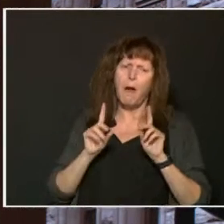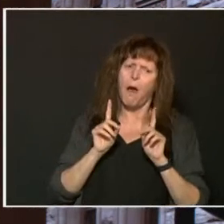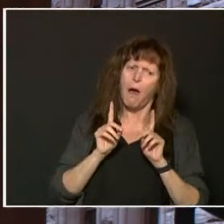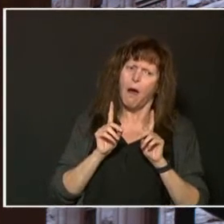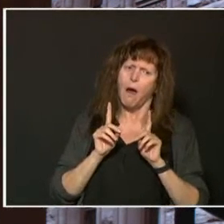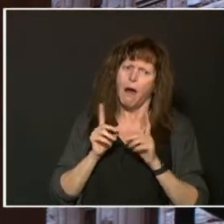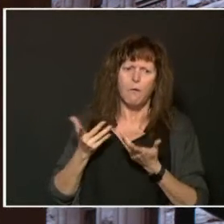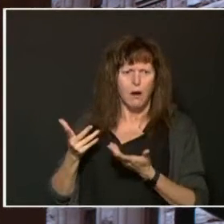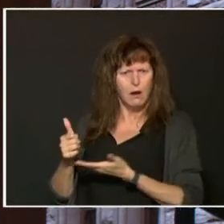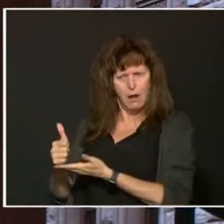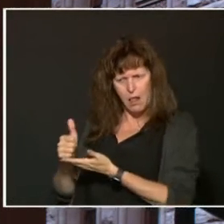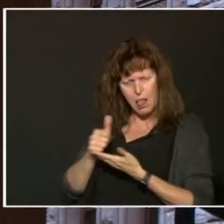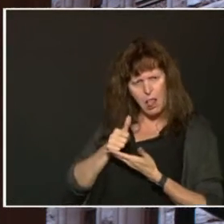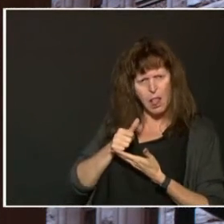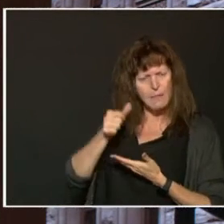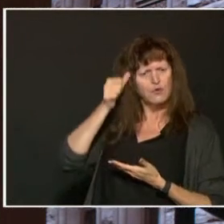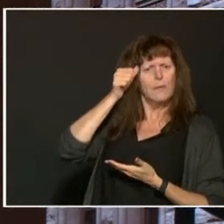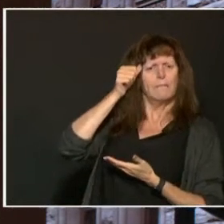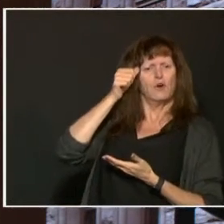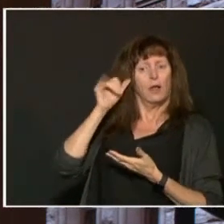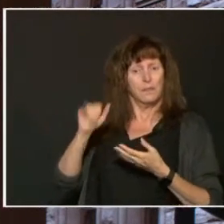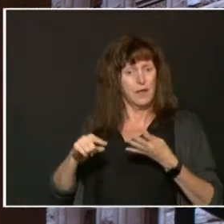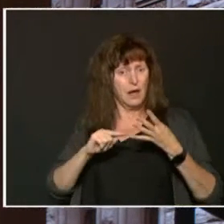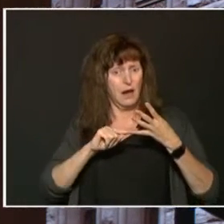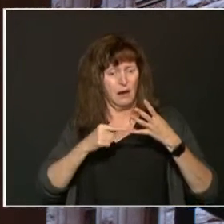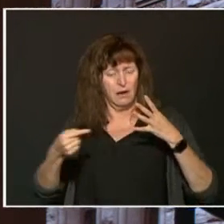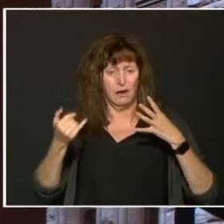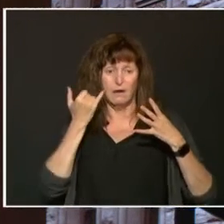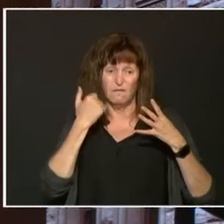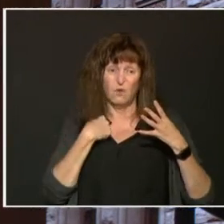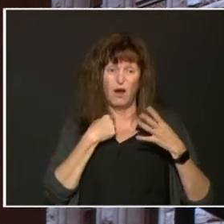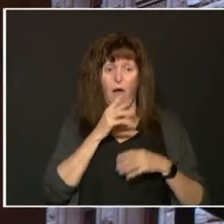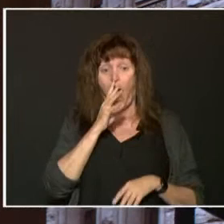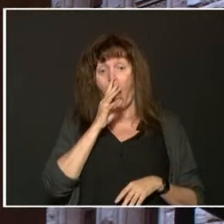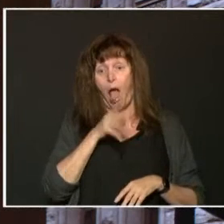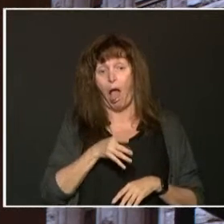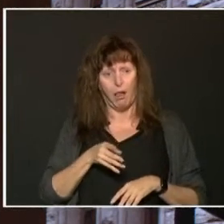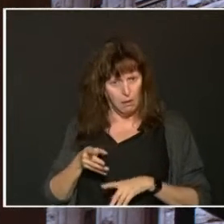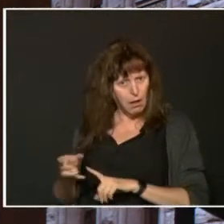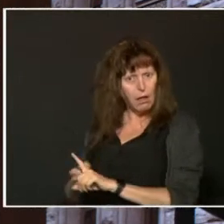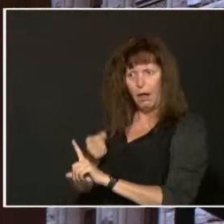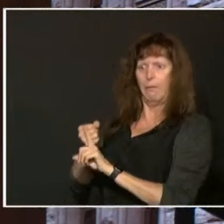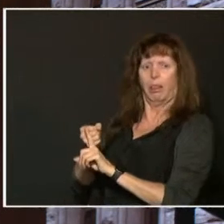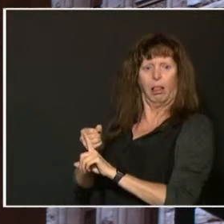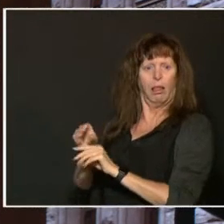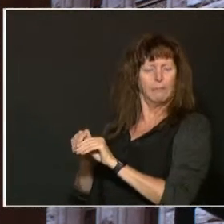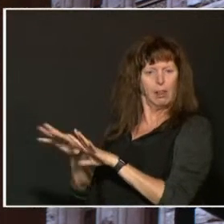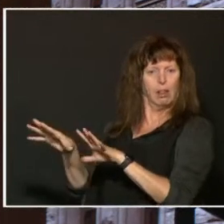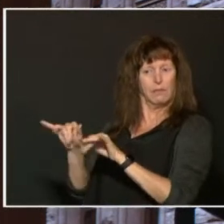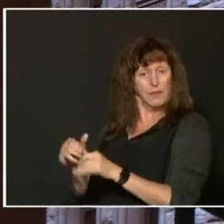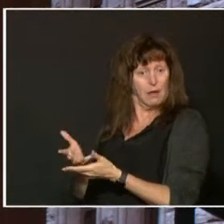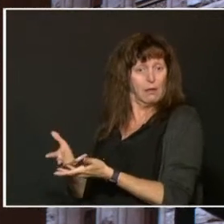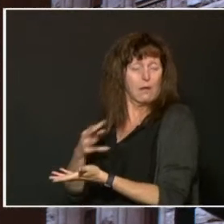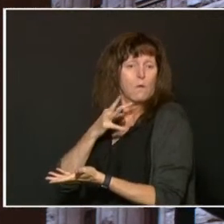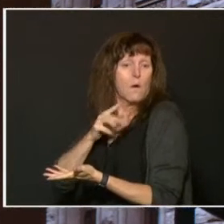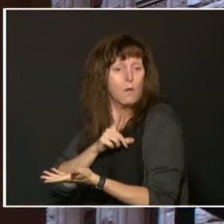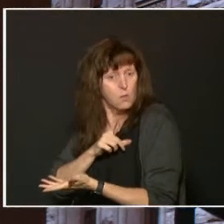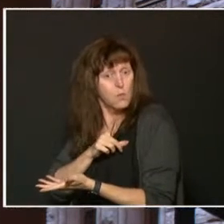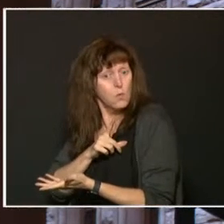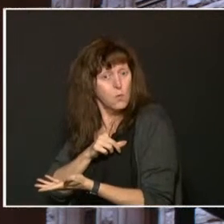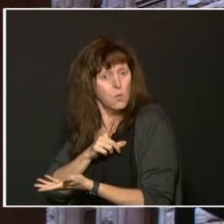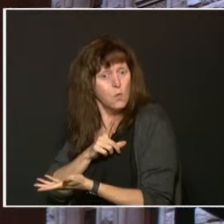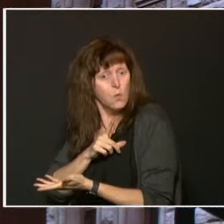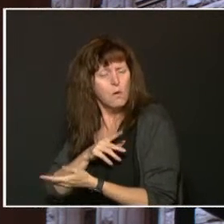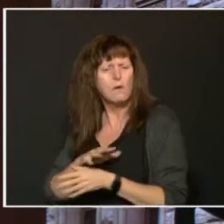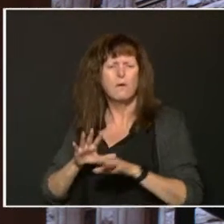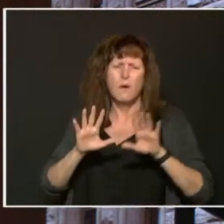if it goes unchecked. The Delta strain will seek out unvaccinated individuals, and so becoming immunized as soon as possible